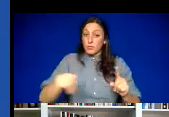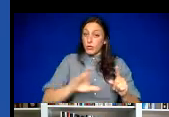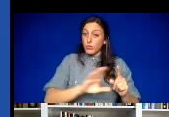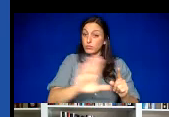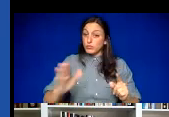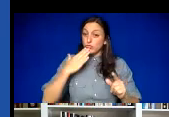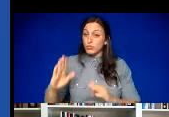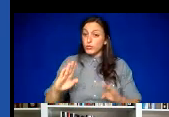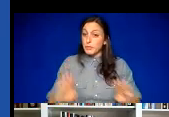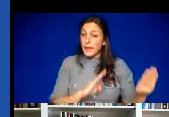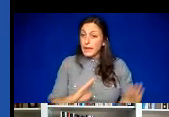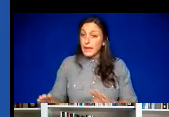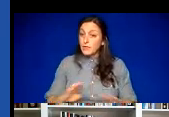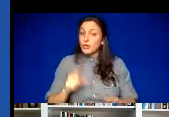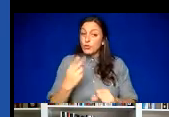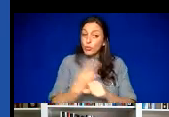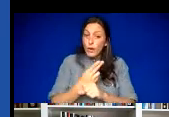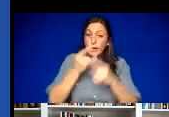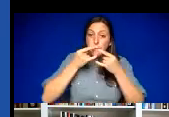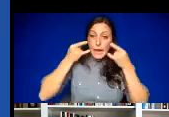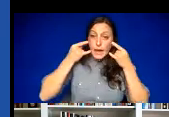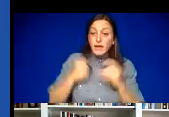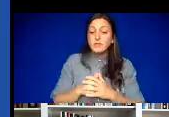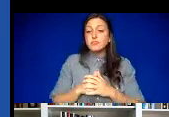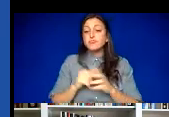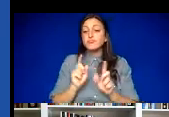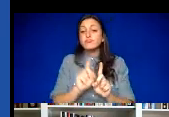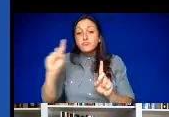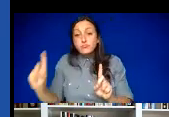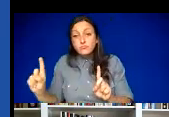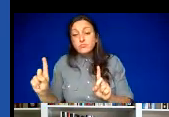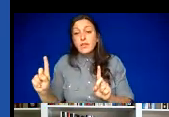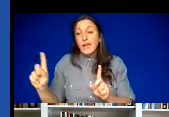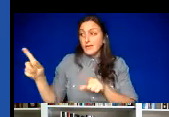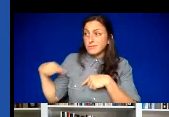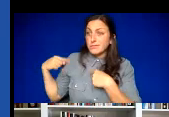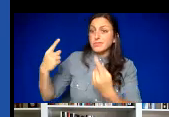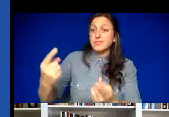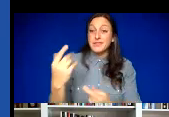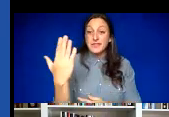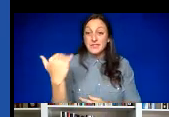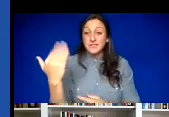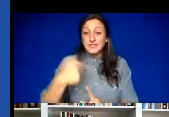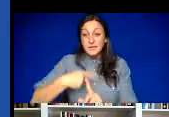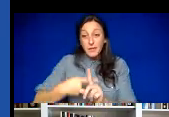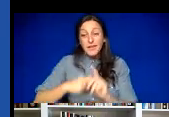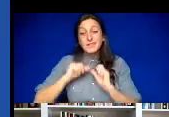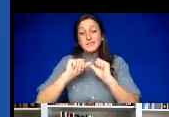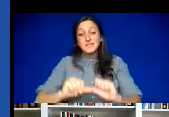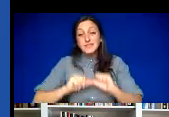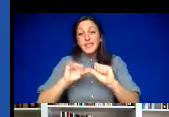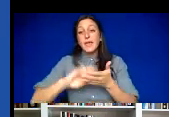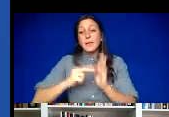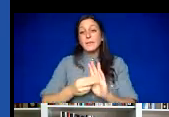wearing masks, who are staying distant and have done so over the last 15 months, makes it easier to turn control